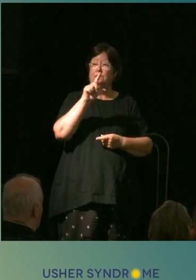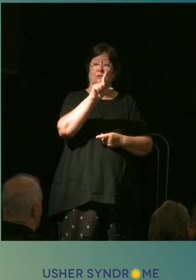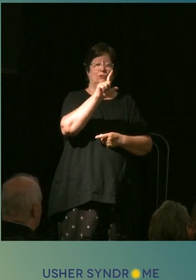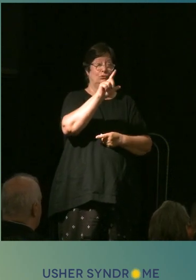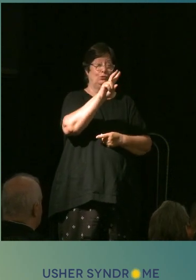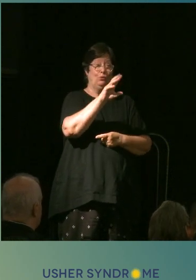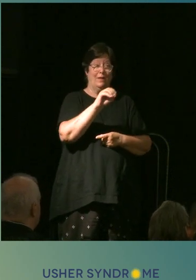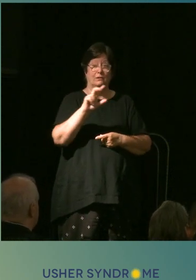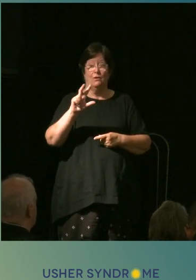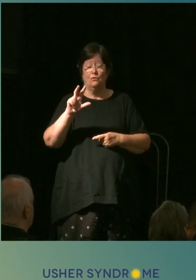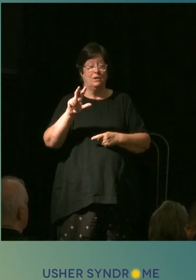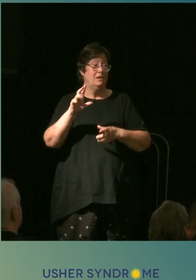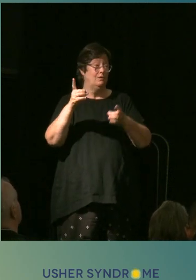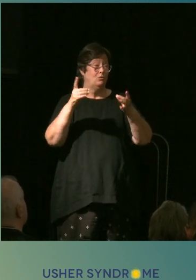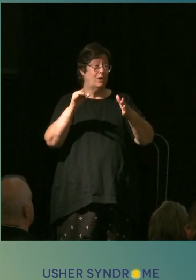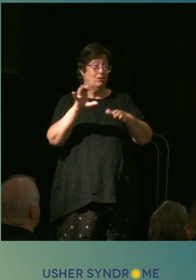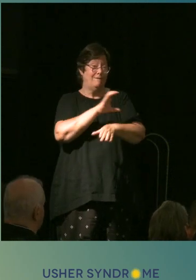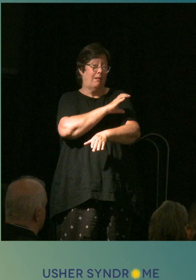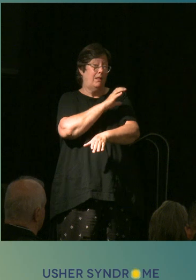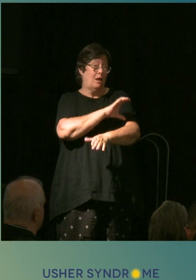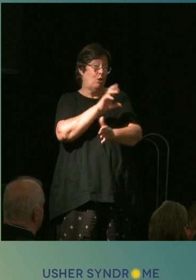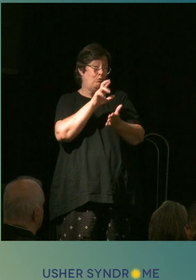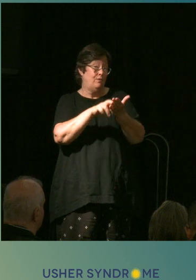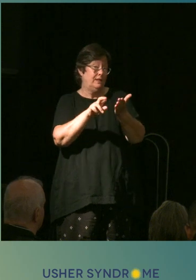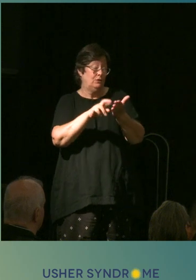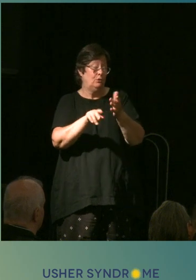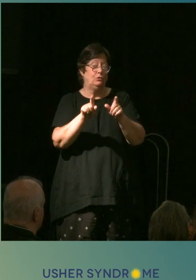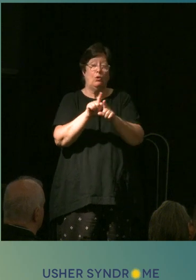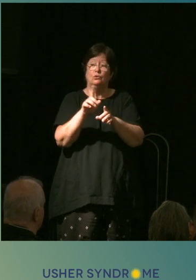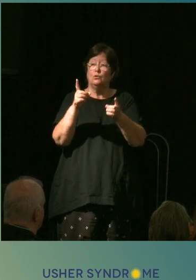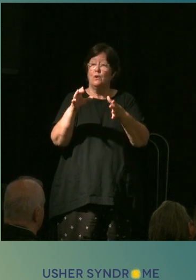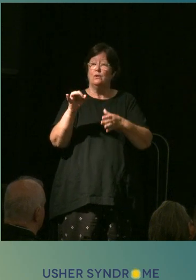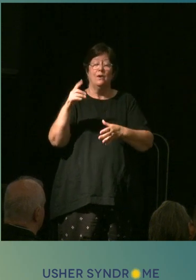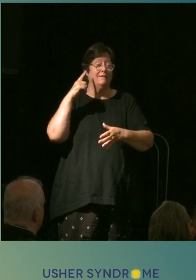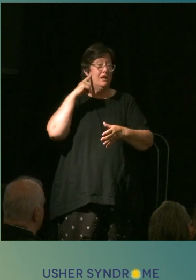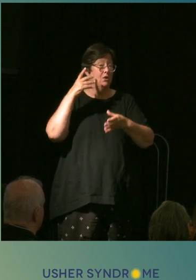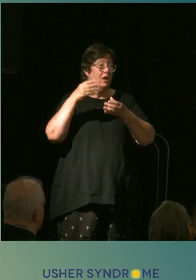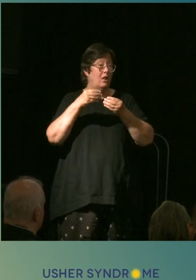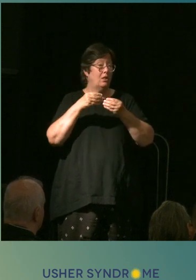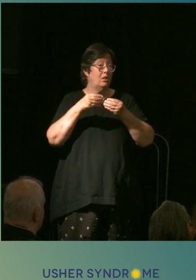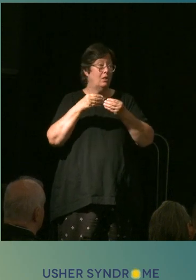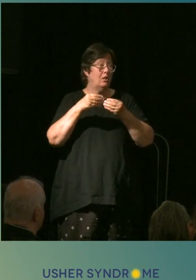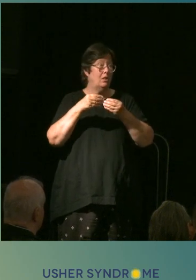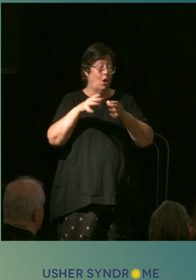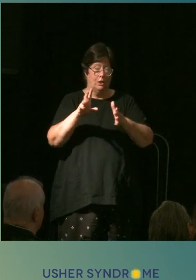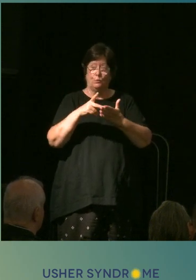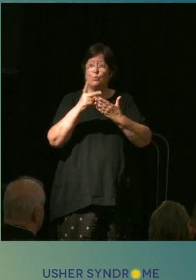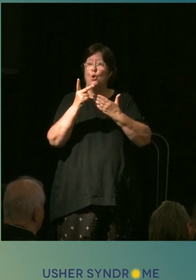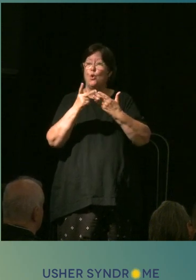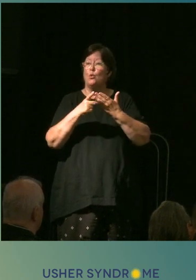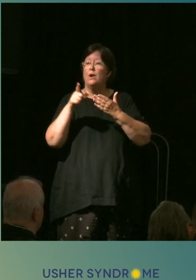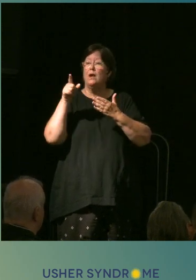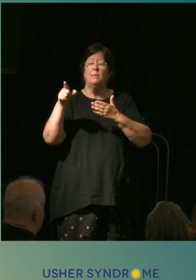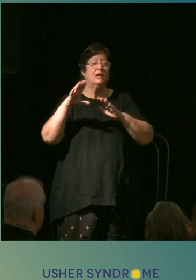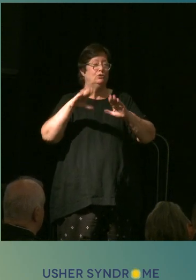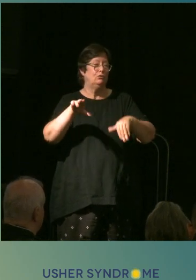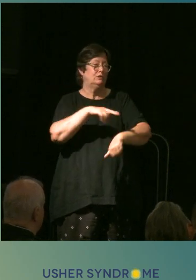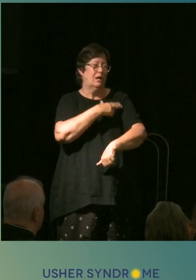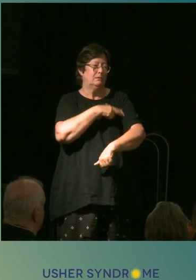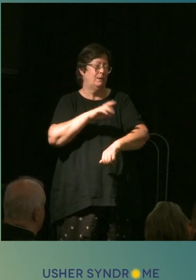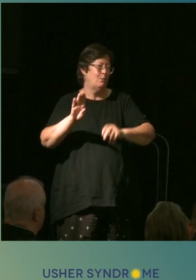clinical research and is also the director of the hearing loss program at Children's